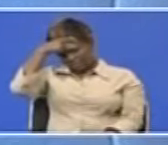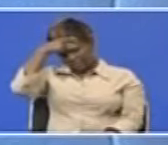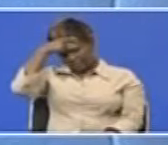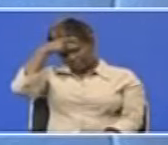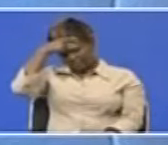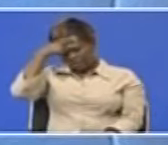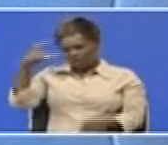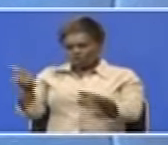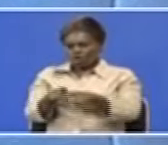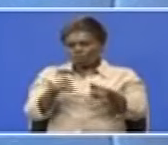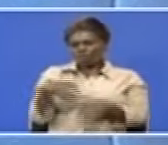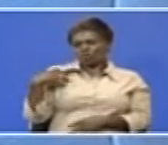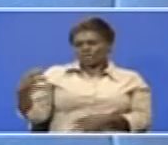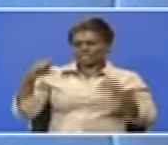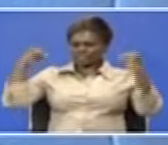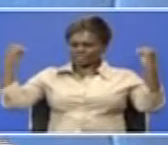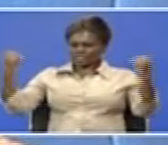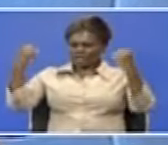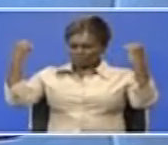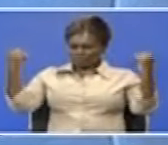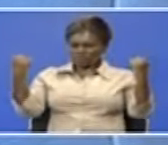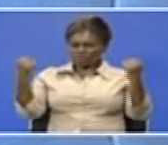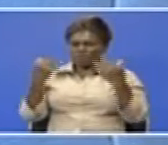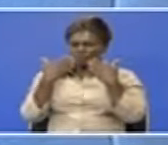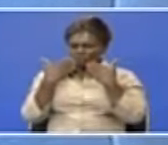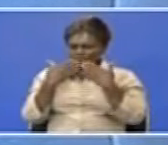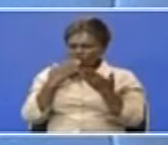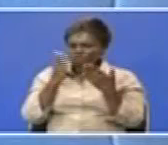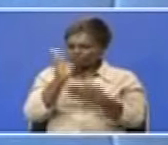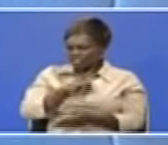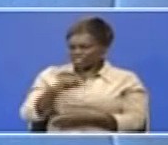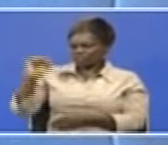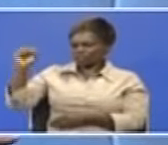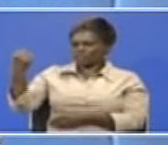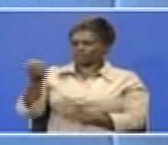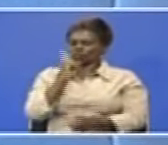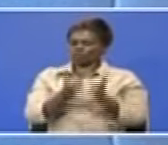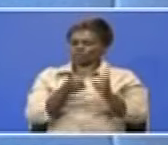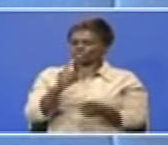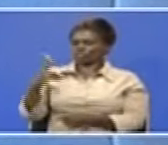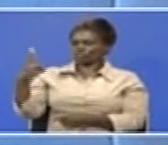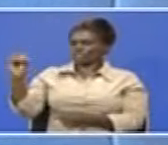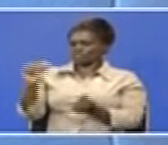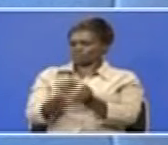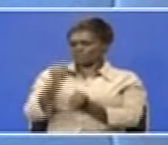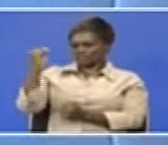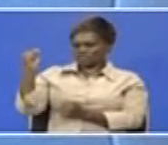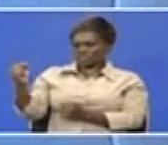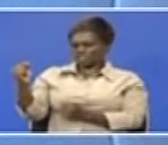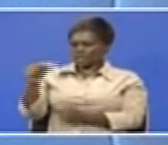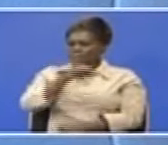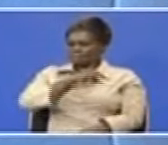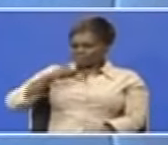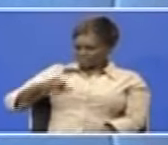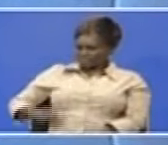2010 Commonwealth champion Silas Kiplagat finished a distance fifth in the 1500 meters race at the 2015 World Athletic Championship in